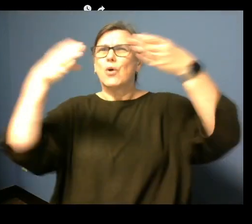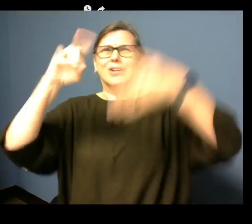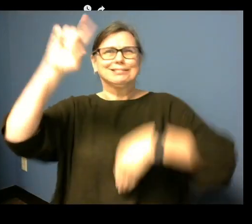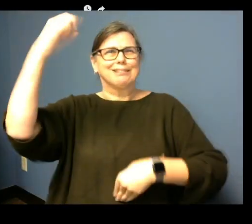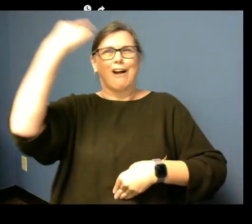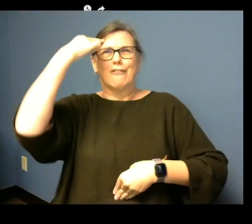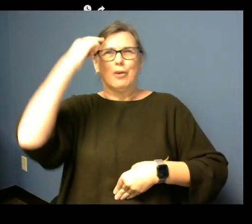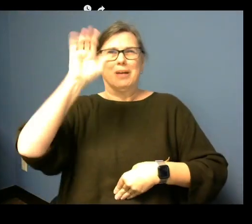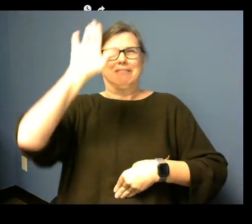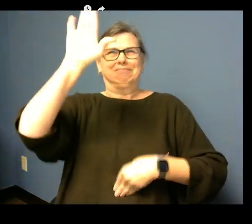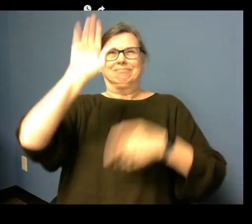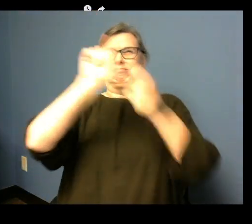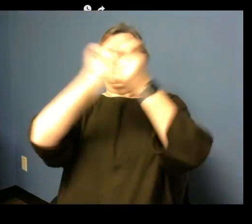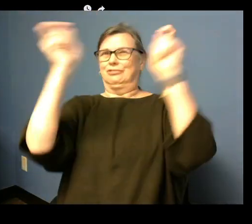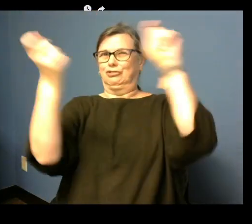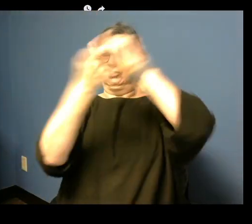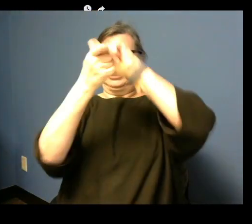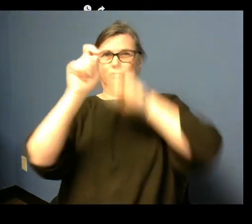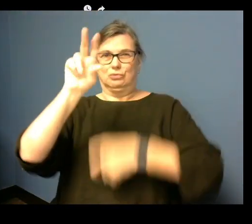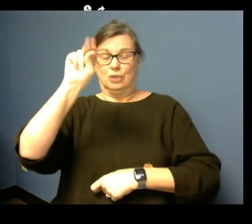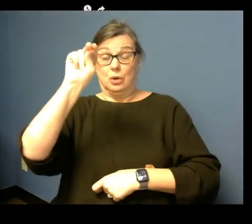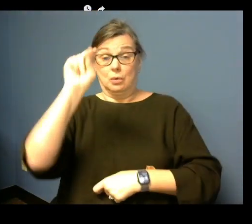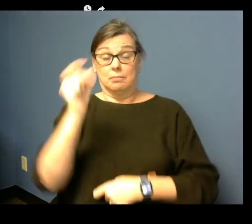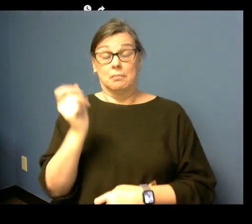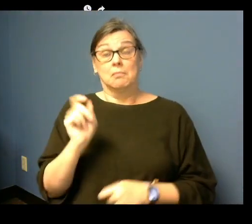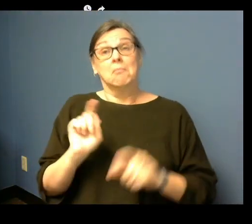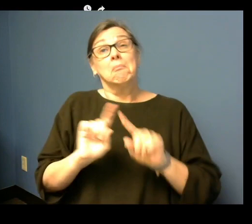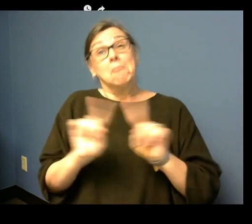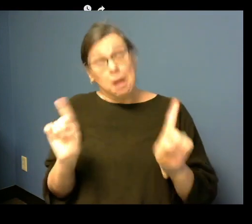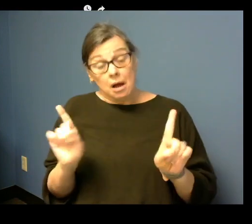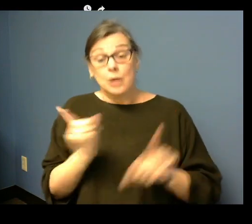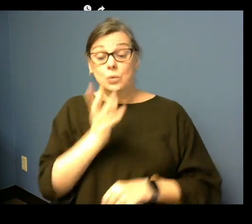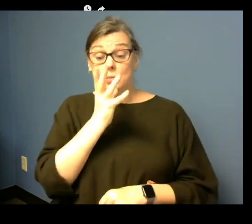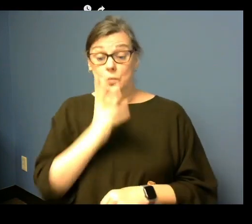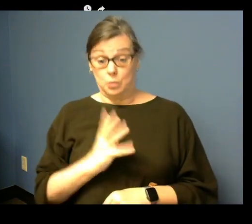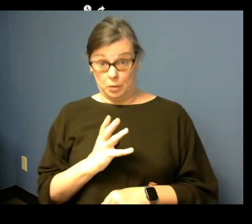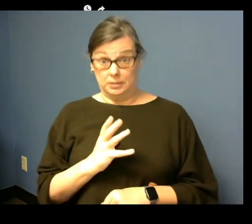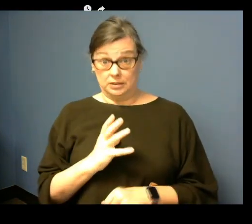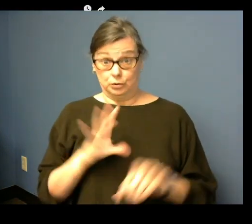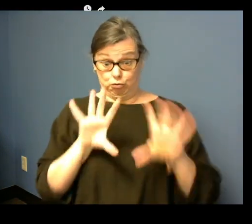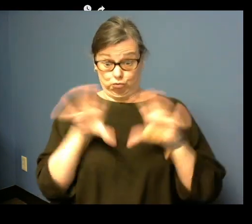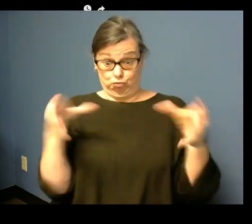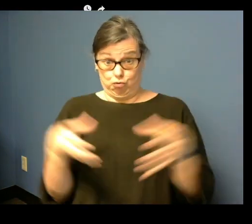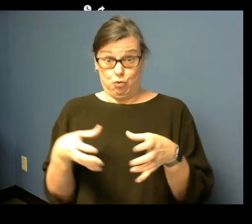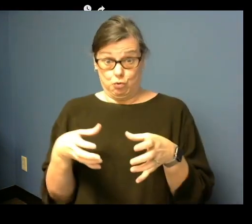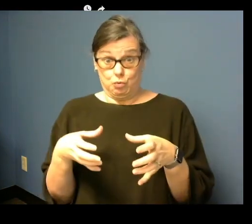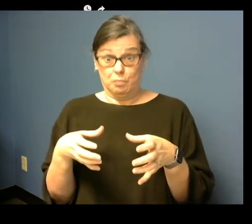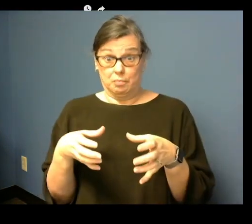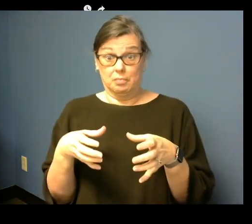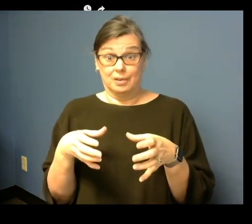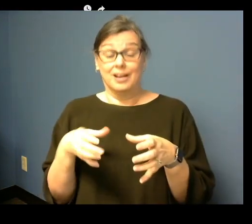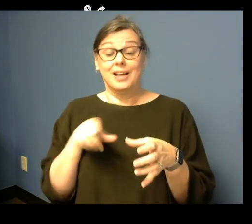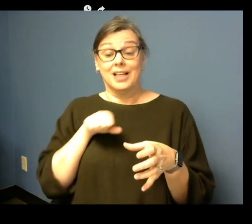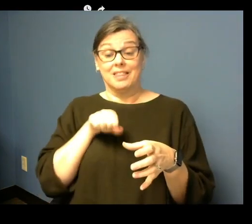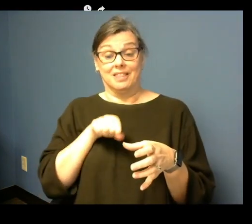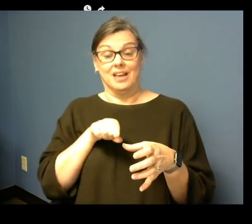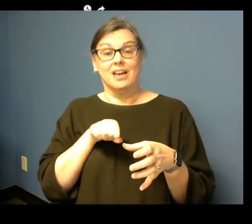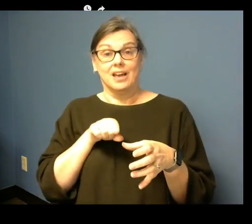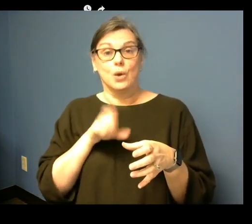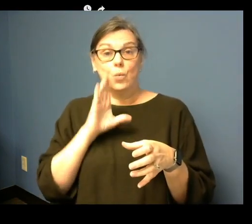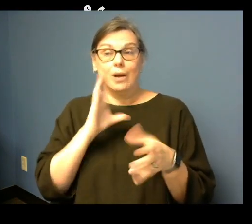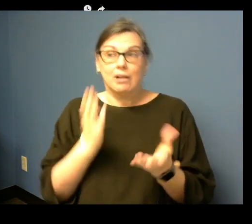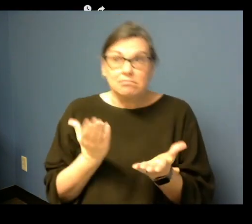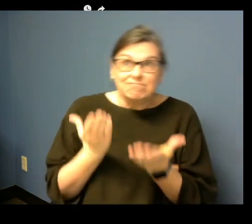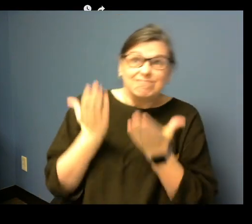8-hour days. Now, again, the Women's Trade Union League will suggest some of those things, so this